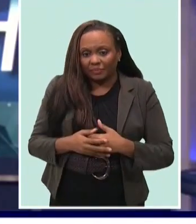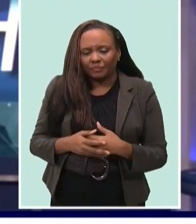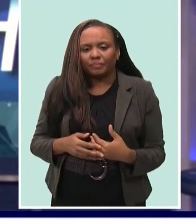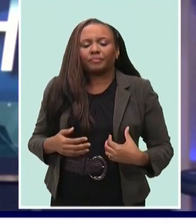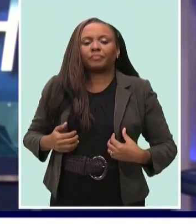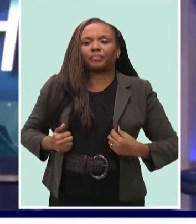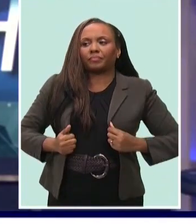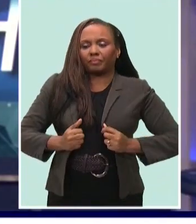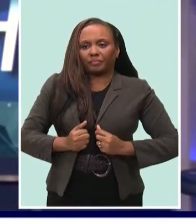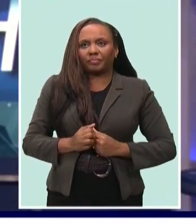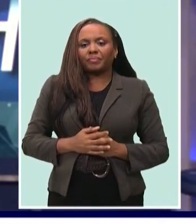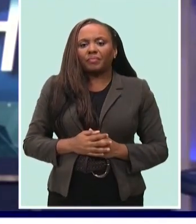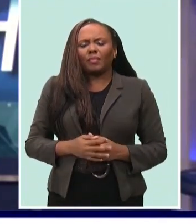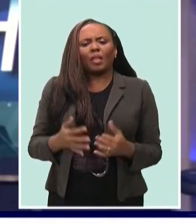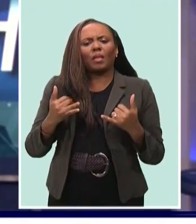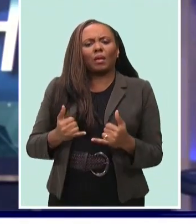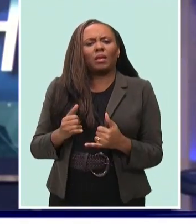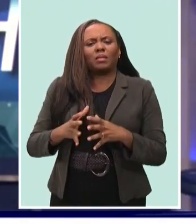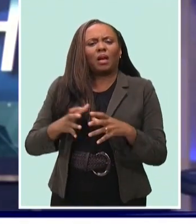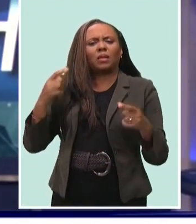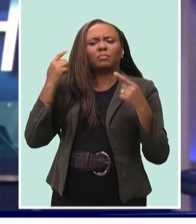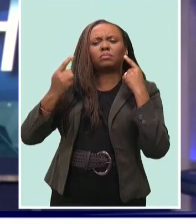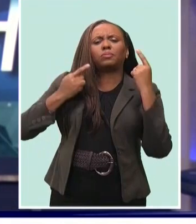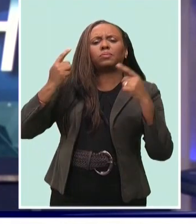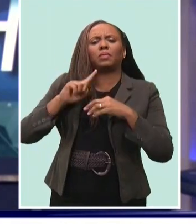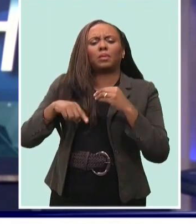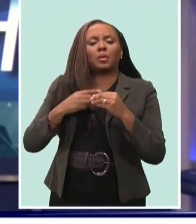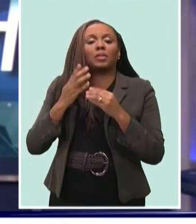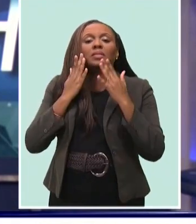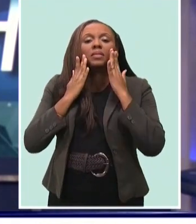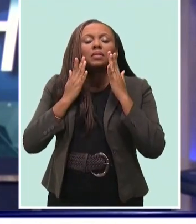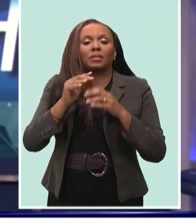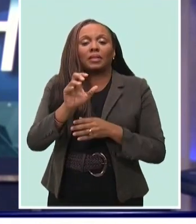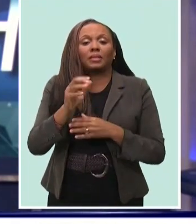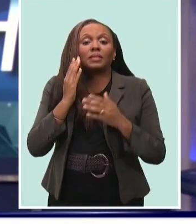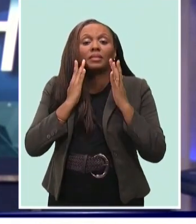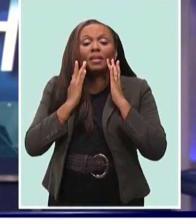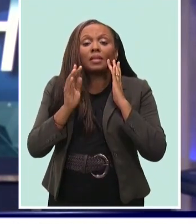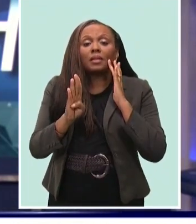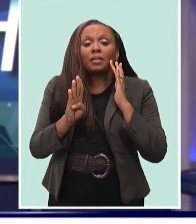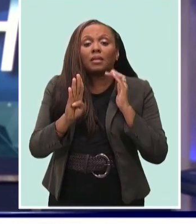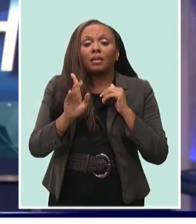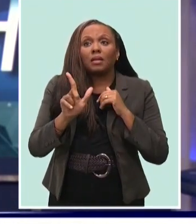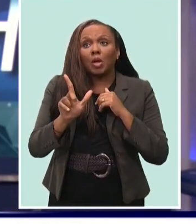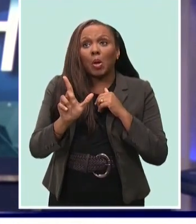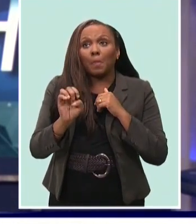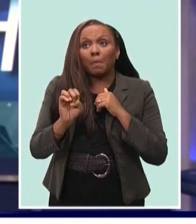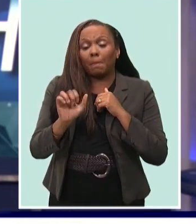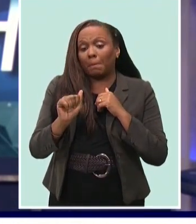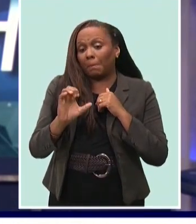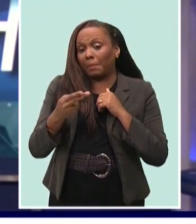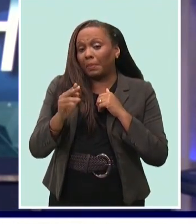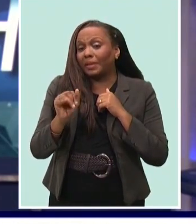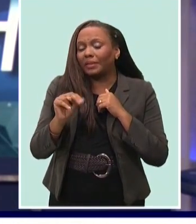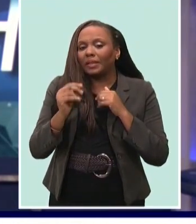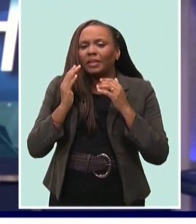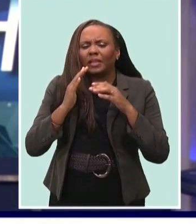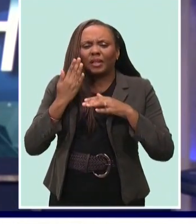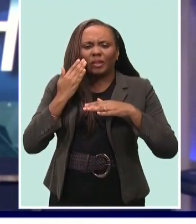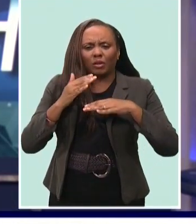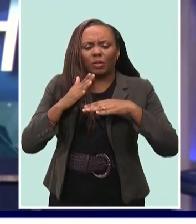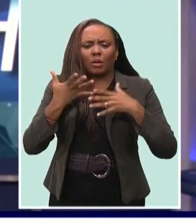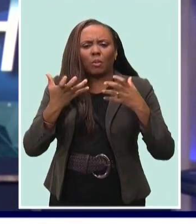there's a serious concern about the level of skin bleaching across the island. And the problem is so severe, it's prompted the Barbados Drug Service